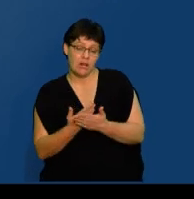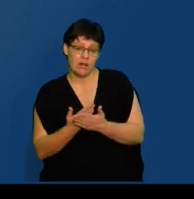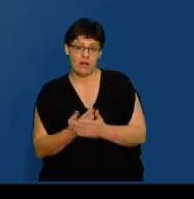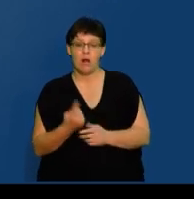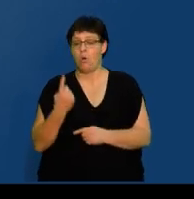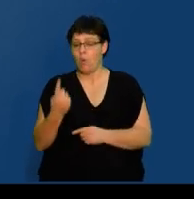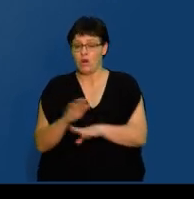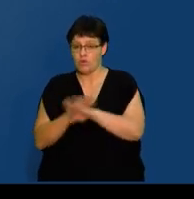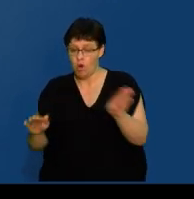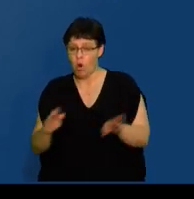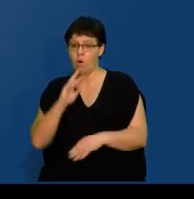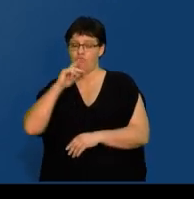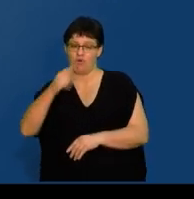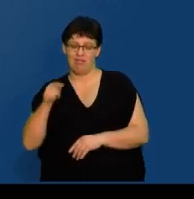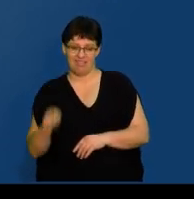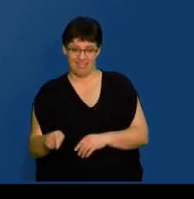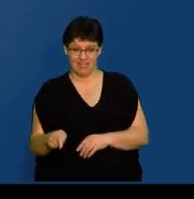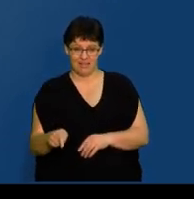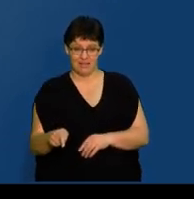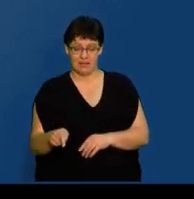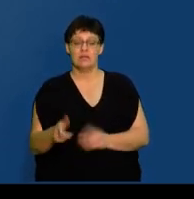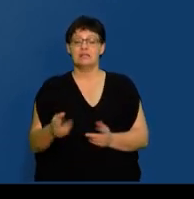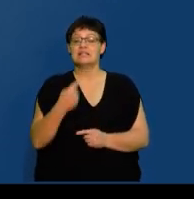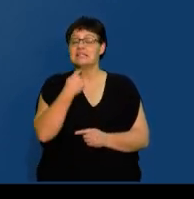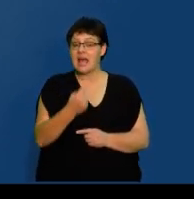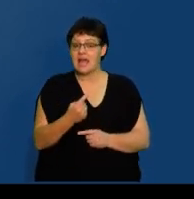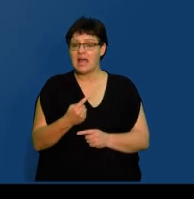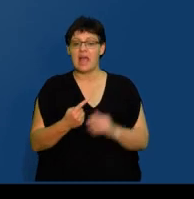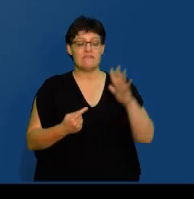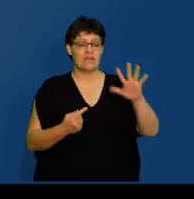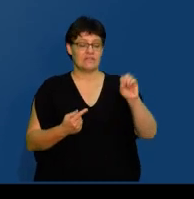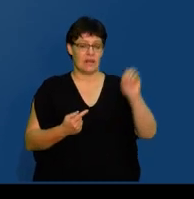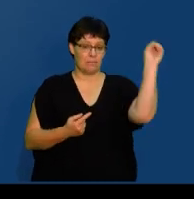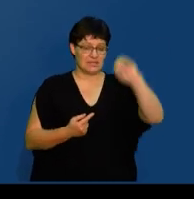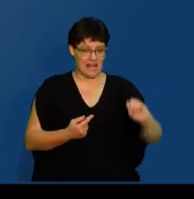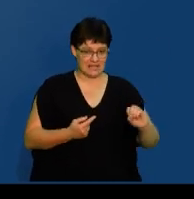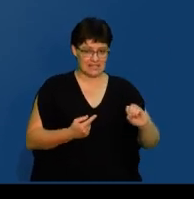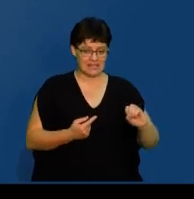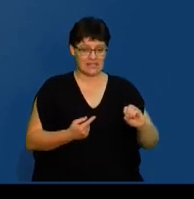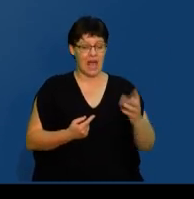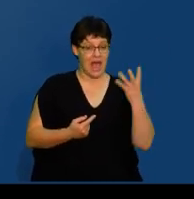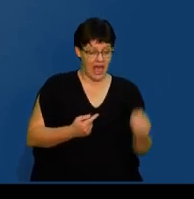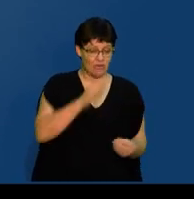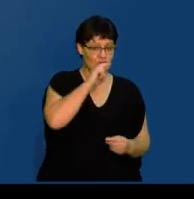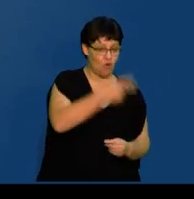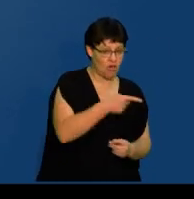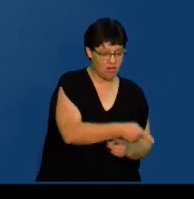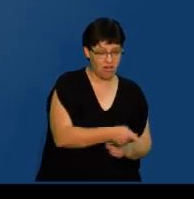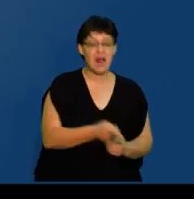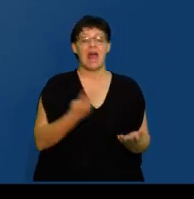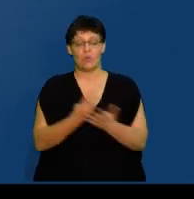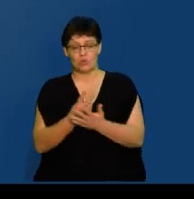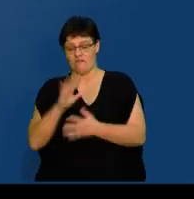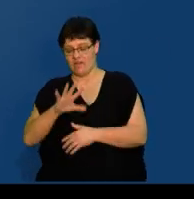1 non-tongue roller. And we say that there is a 50% chance of having a tongue roller compared to